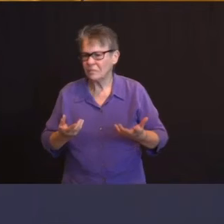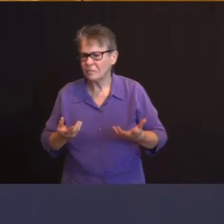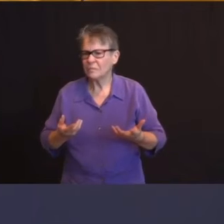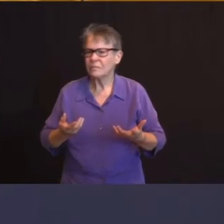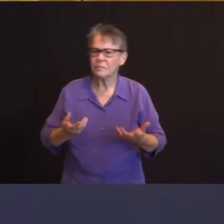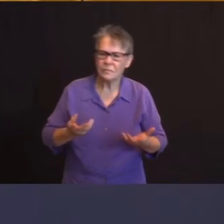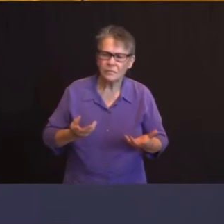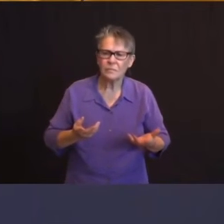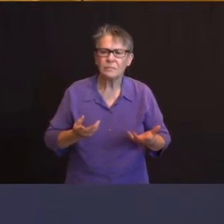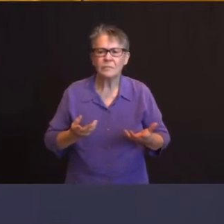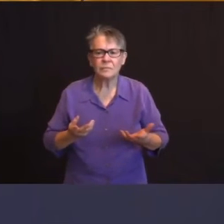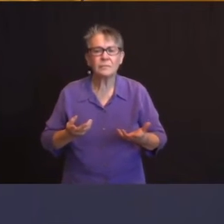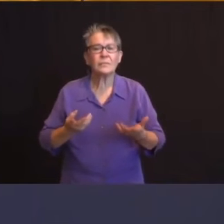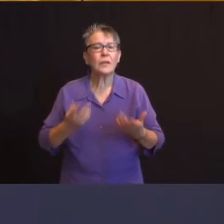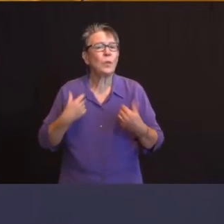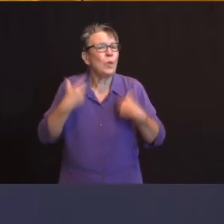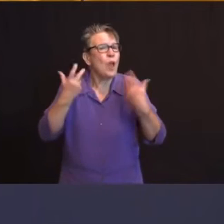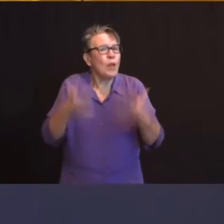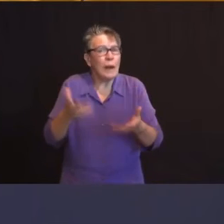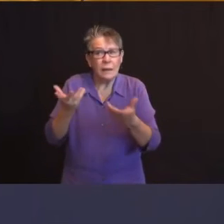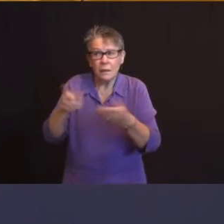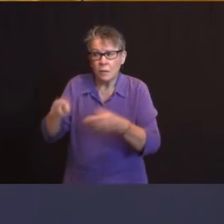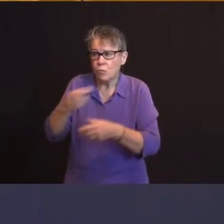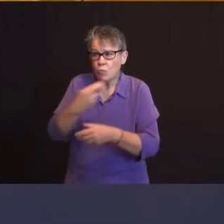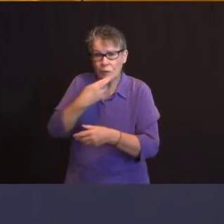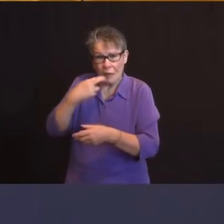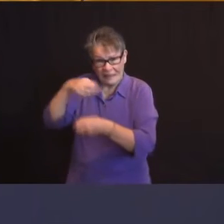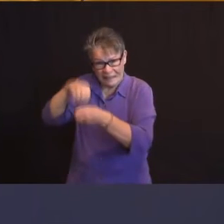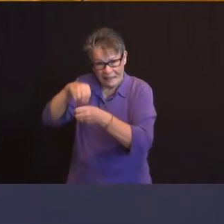it, we continue to watch it like a hawk.